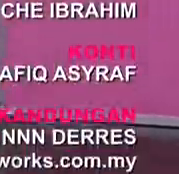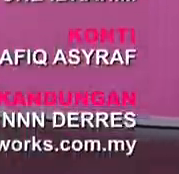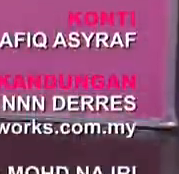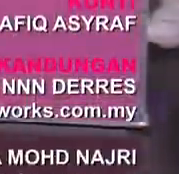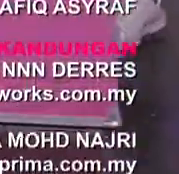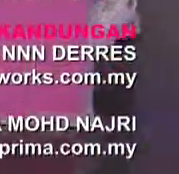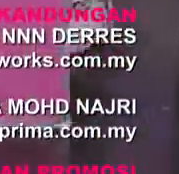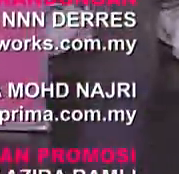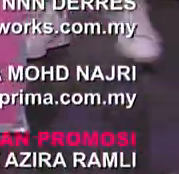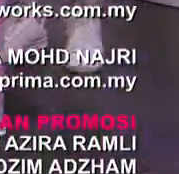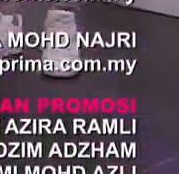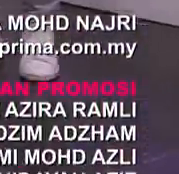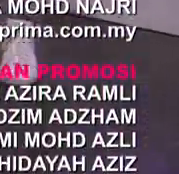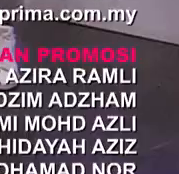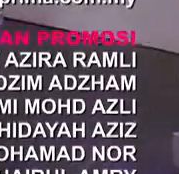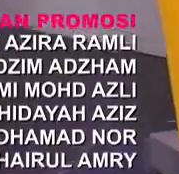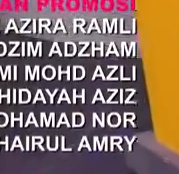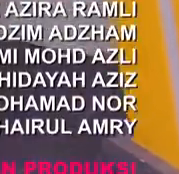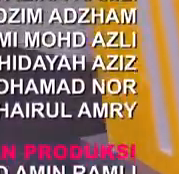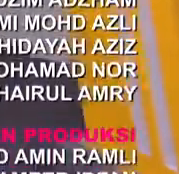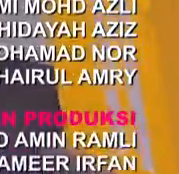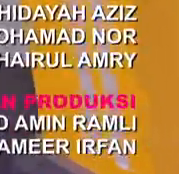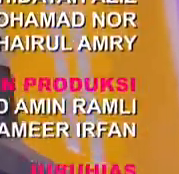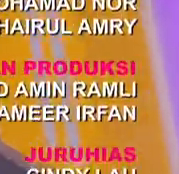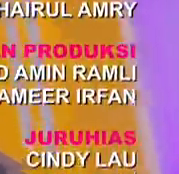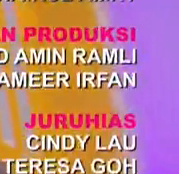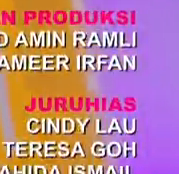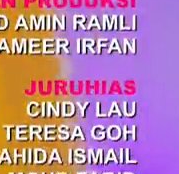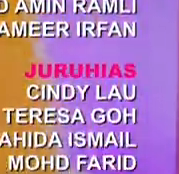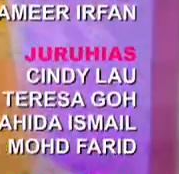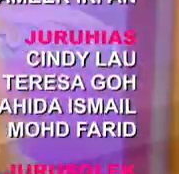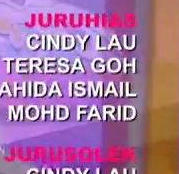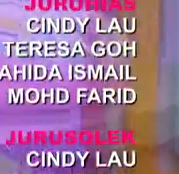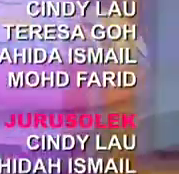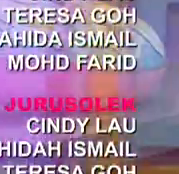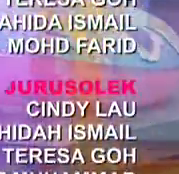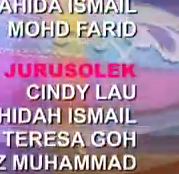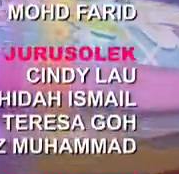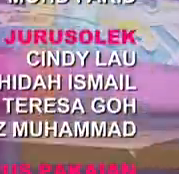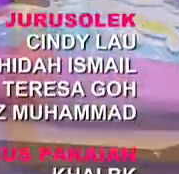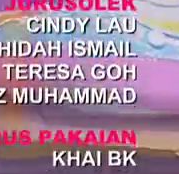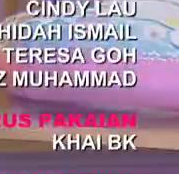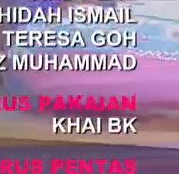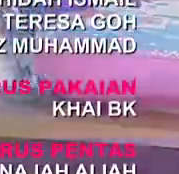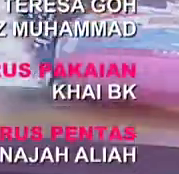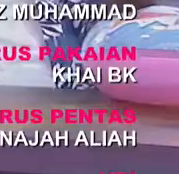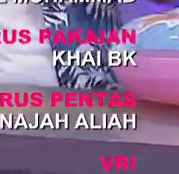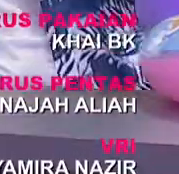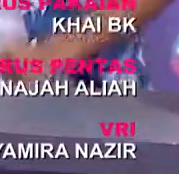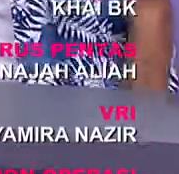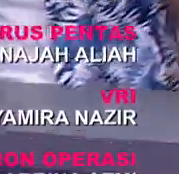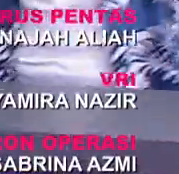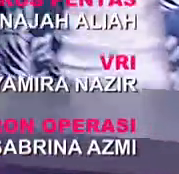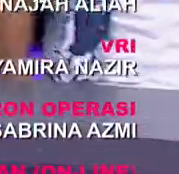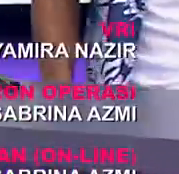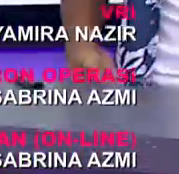Happy holiday for you and me. Yes. All right. Can we